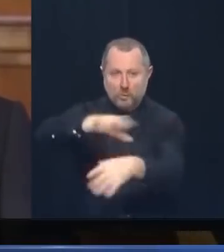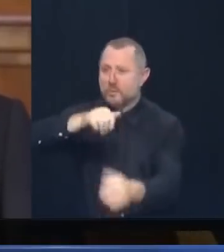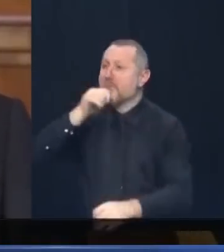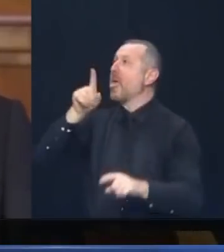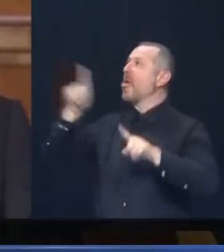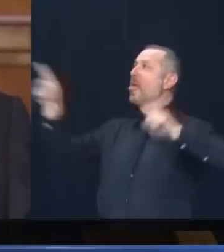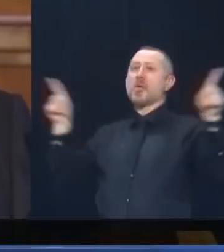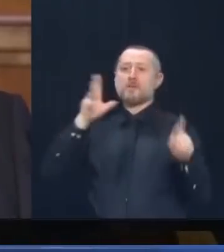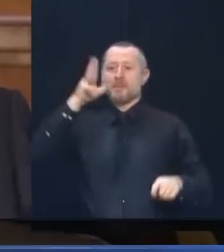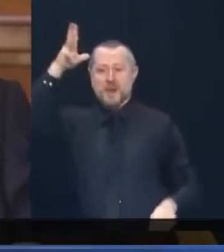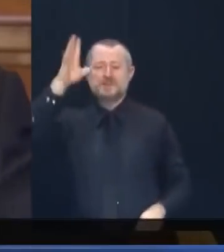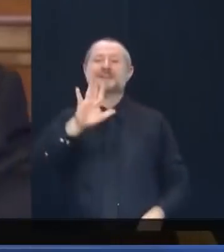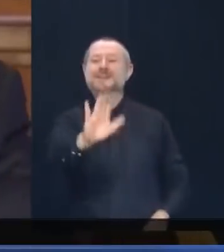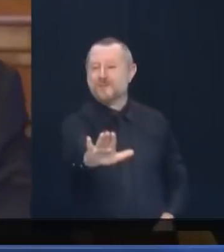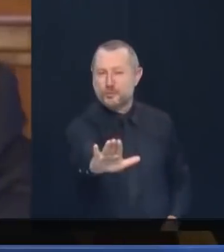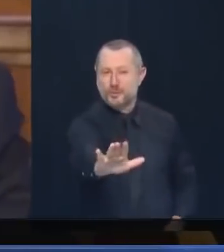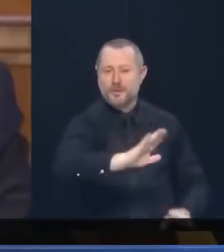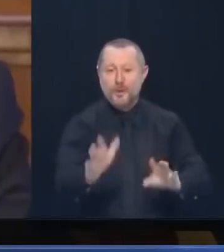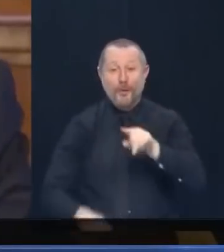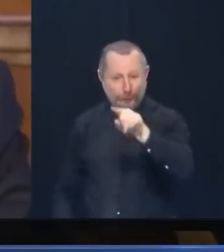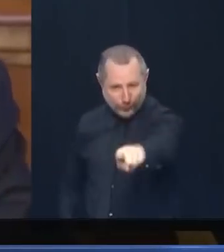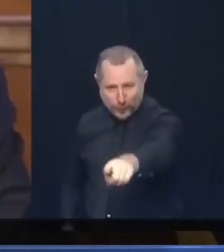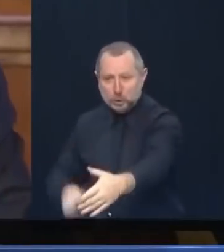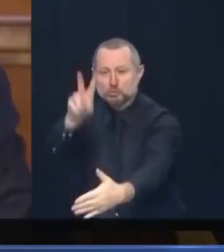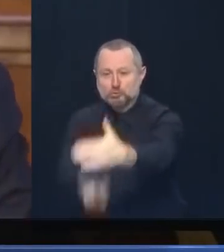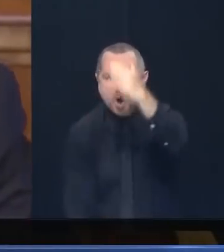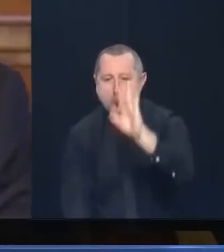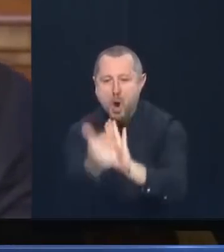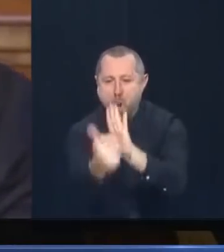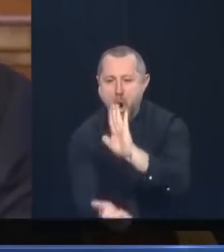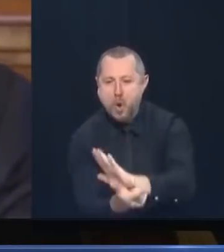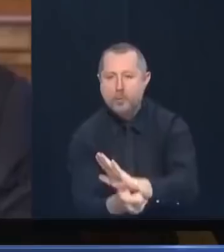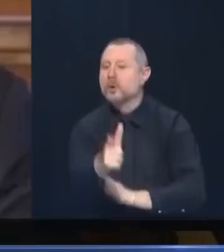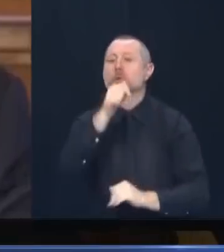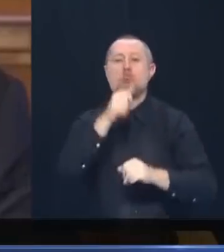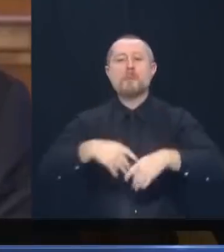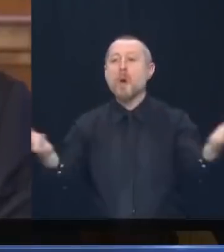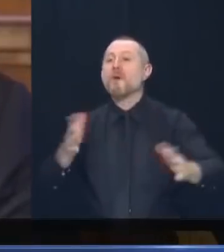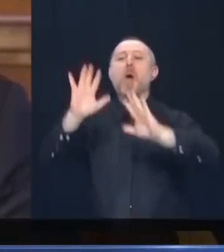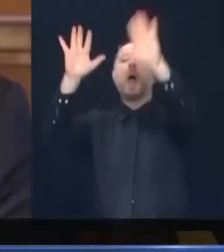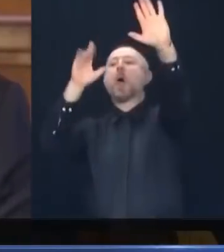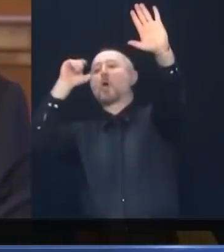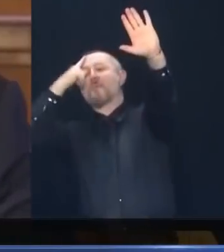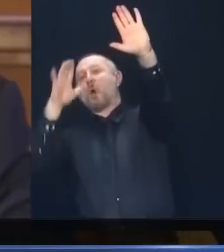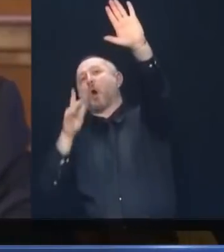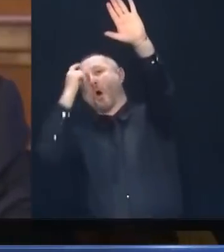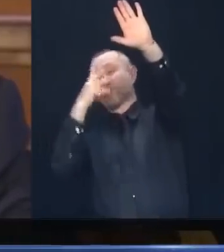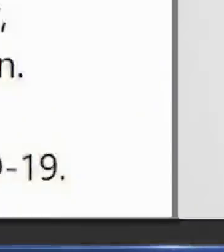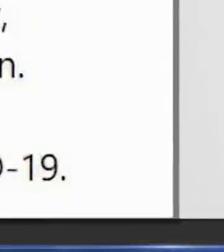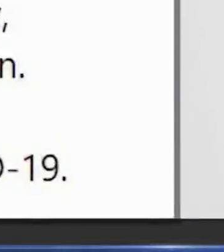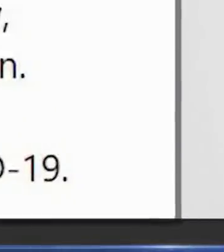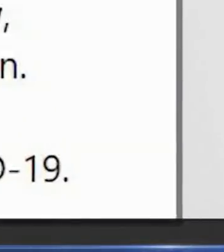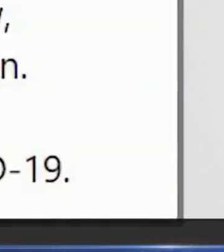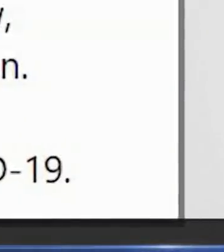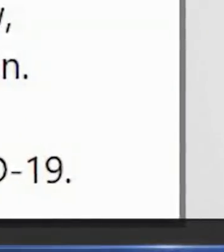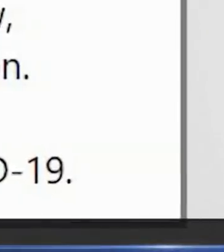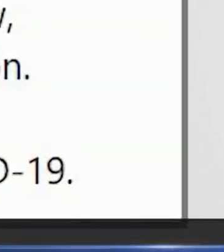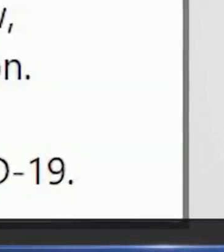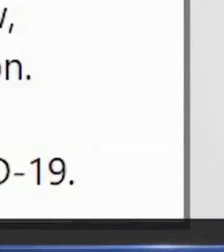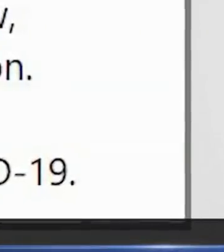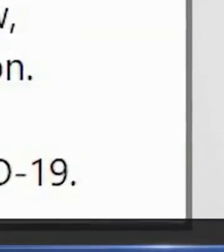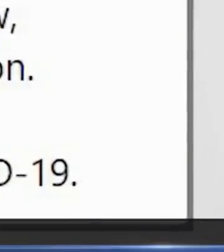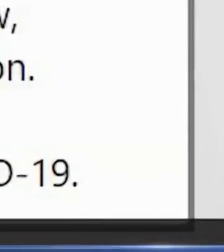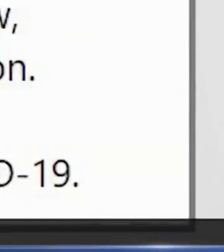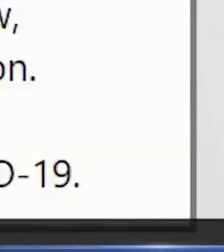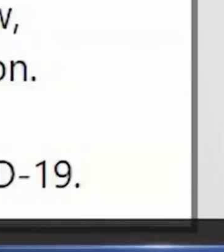the are law, very confused as well. Read the law, and you won't be confused. While the governor spoke, the mayor tweeted that city schools will in